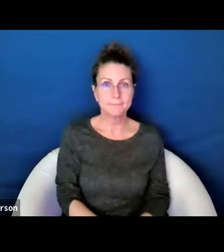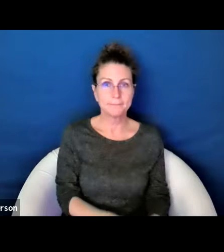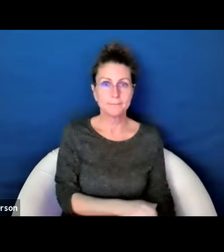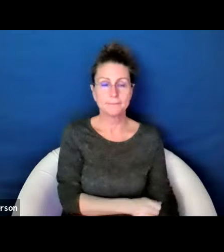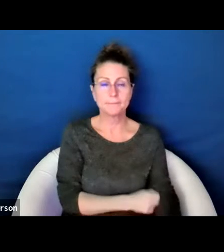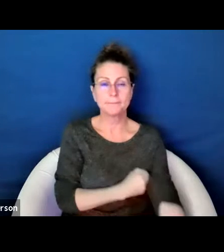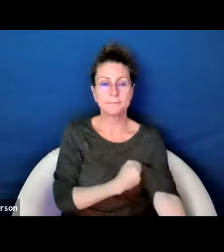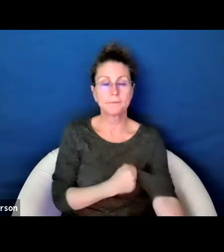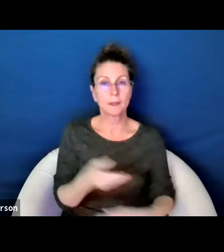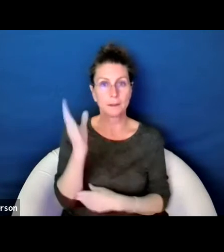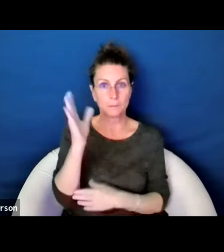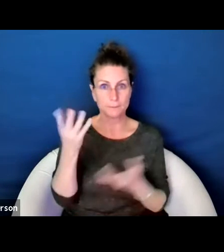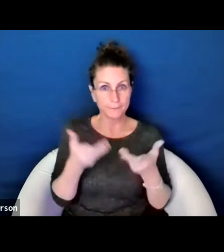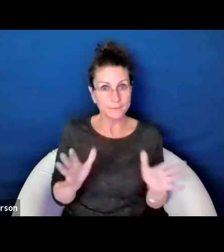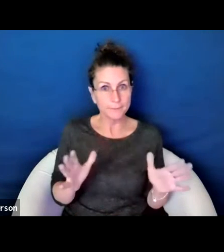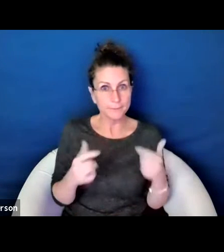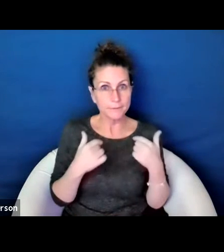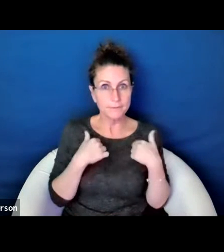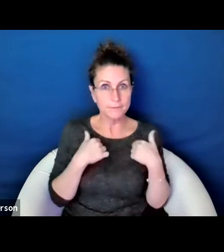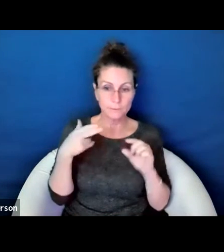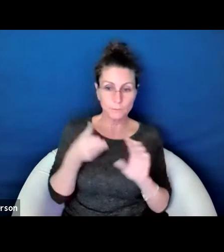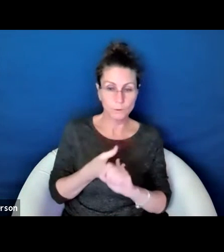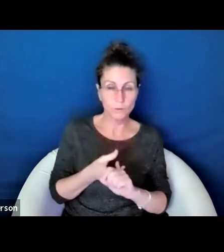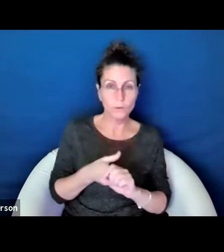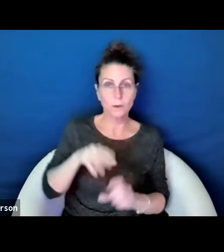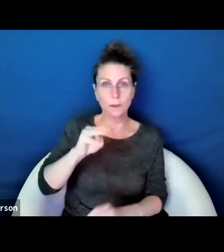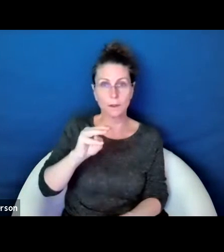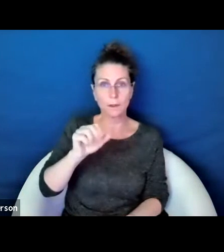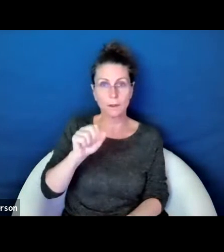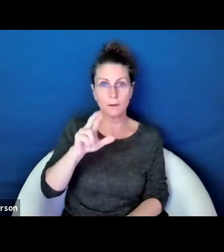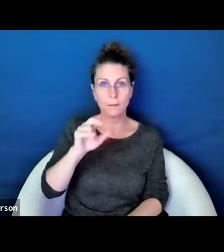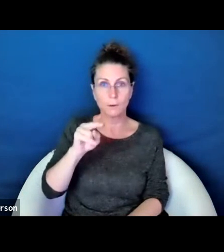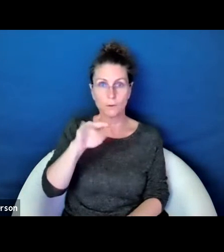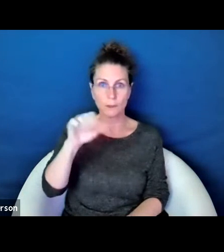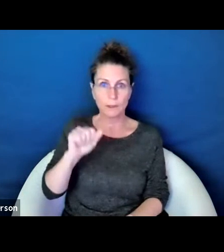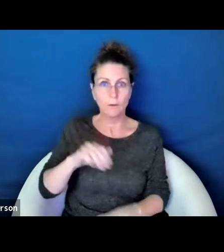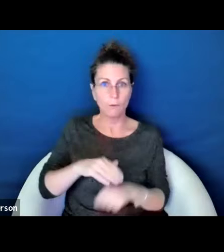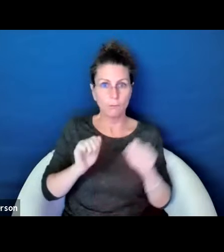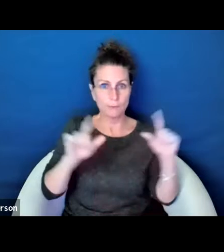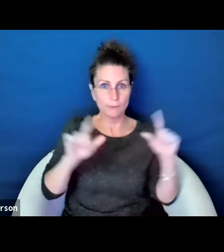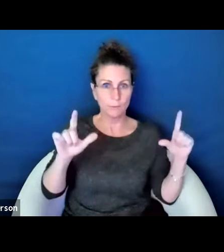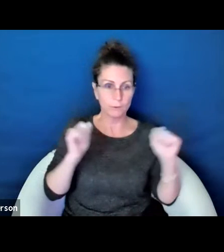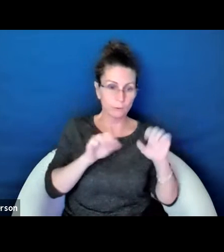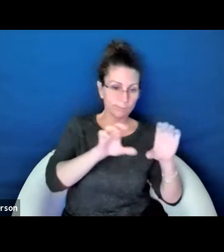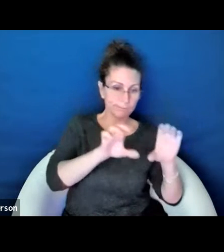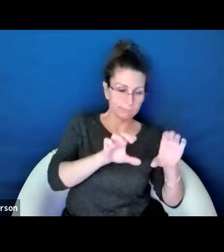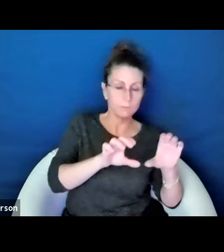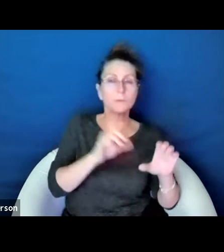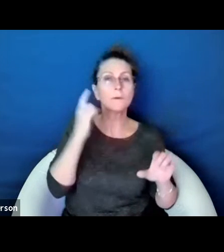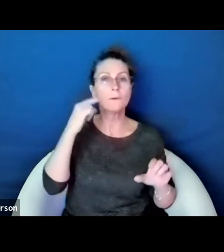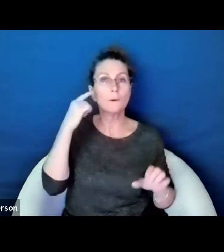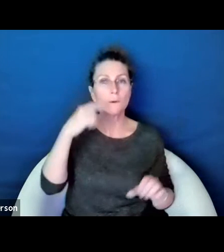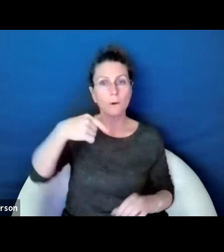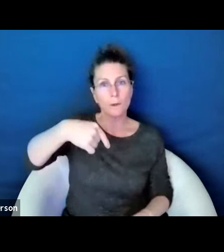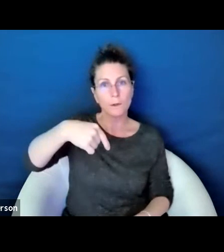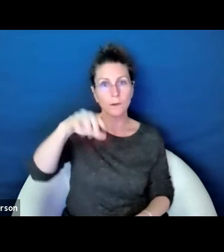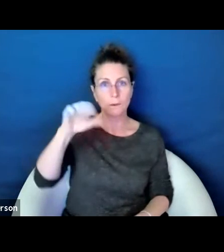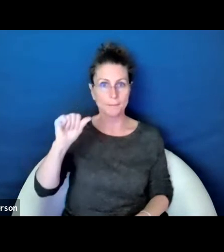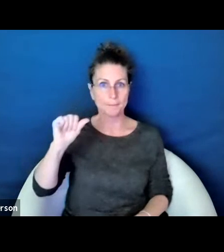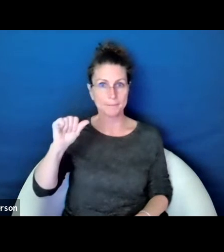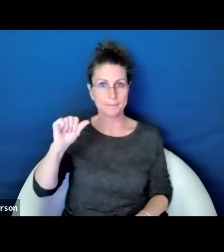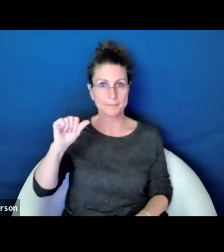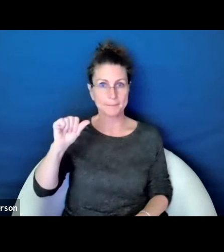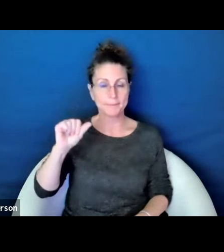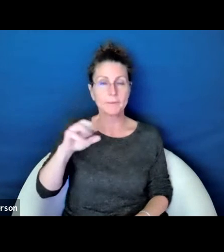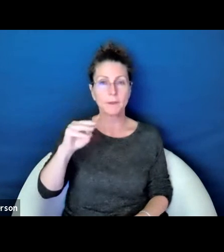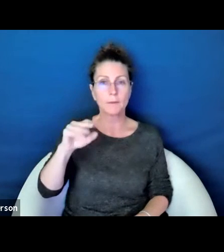Following the presentation, I will rejoin Marina on screen for a question and answer session, where Marina will answer the